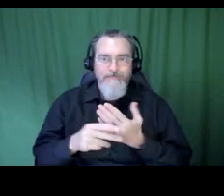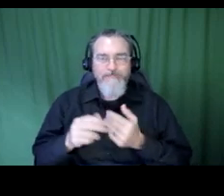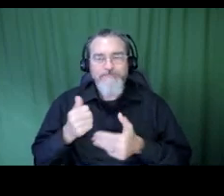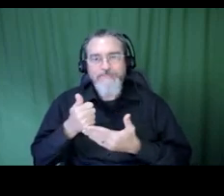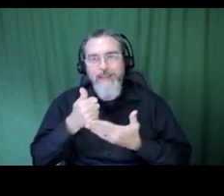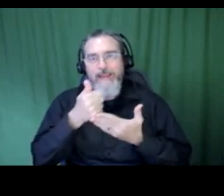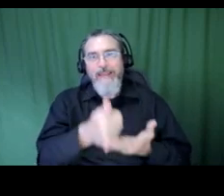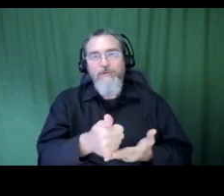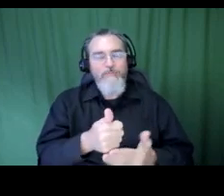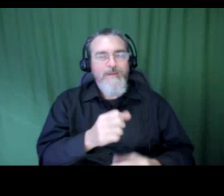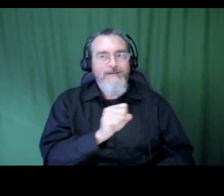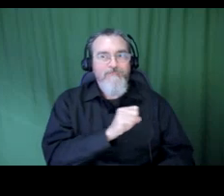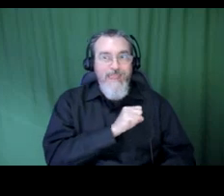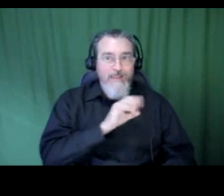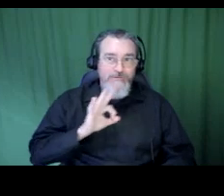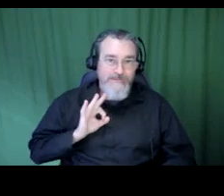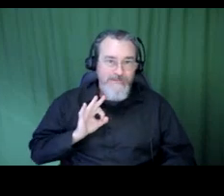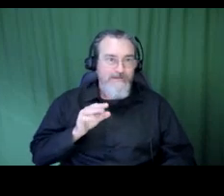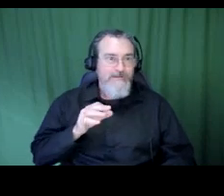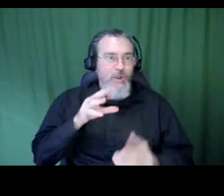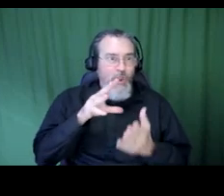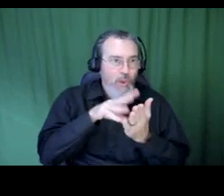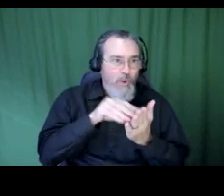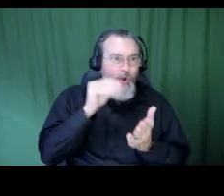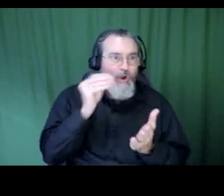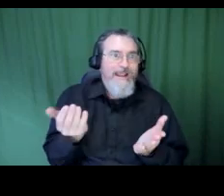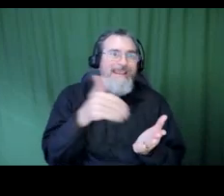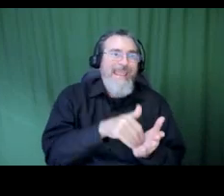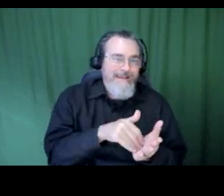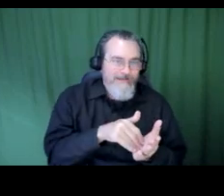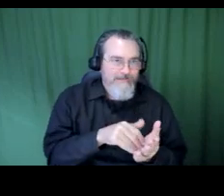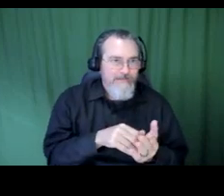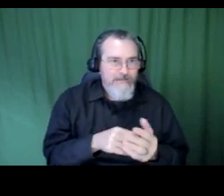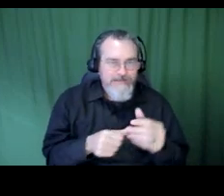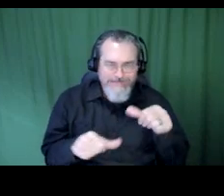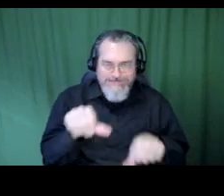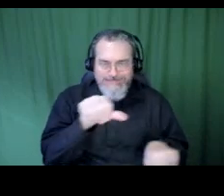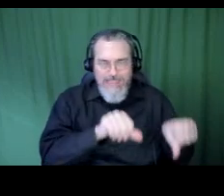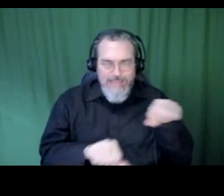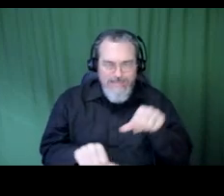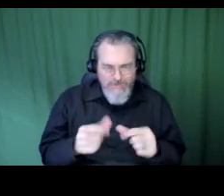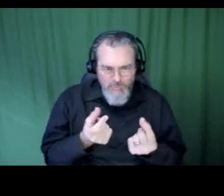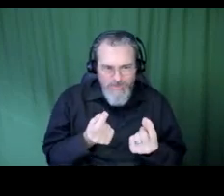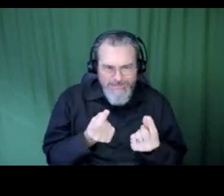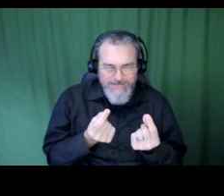our faculty relearn what science is, especially through an Indigenous lens.